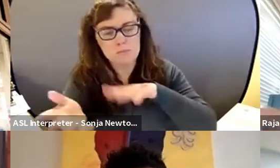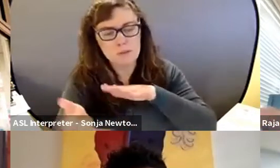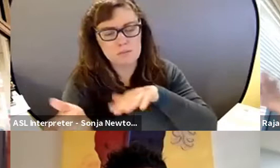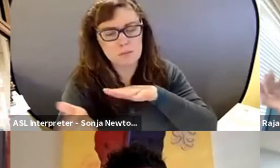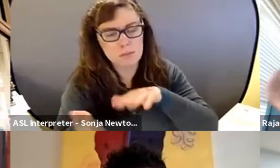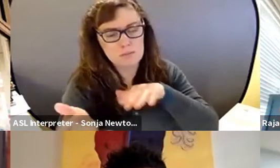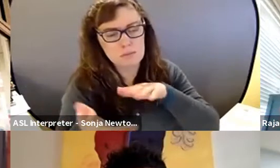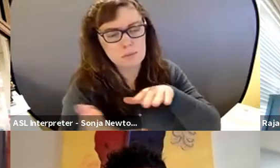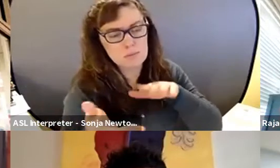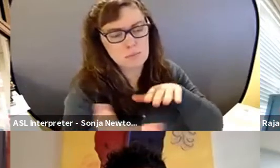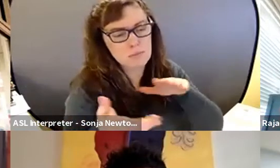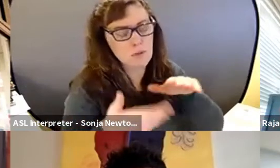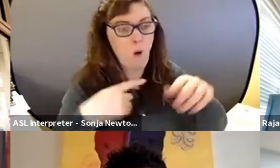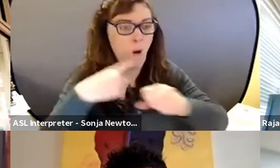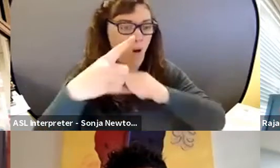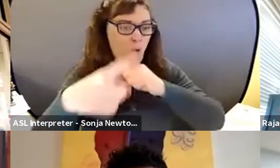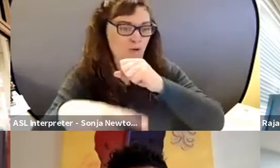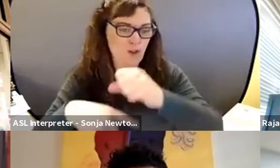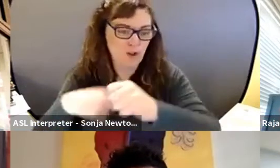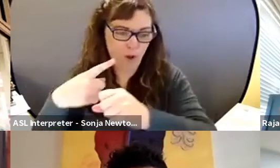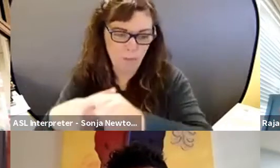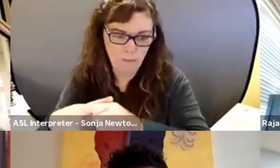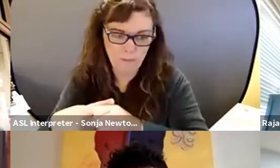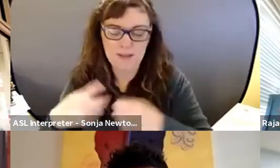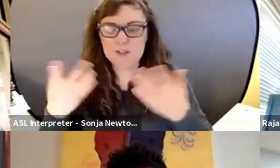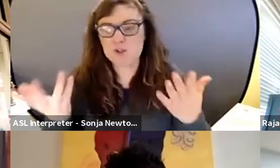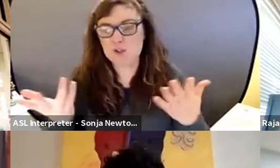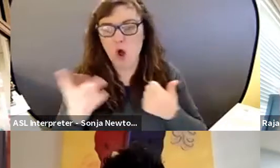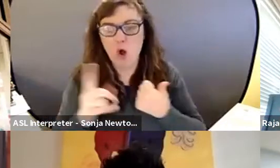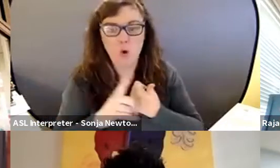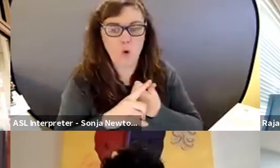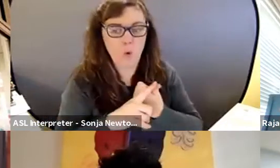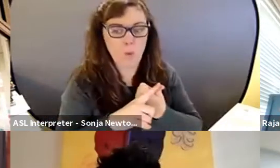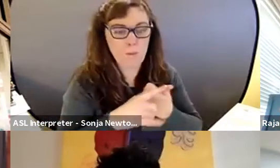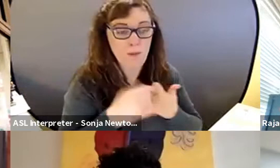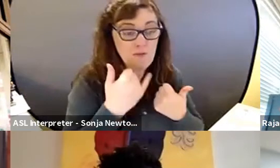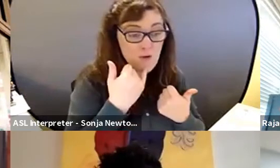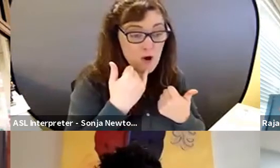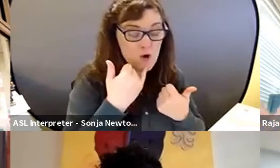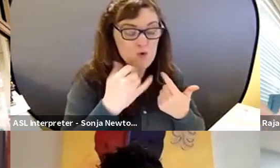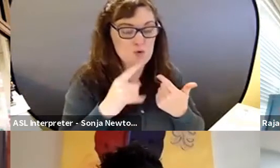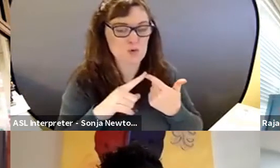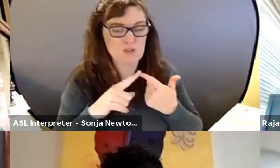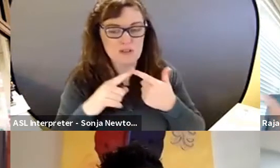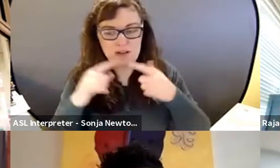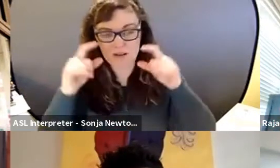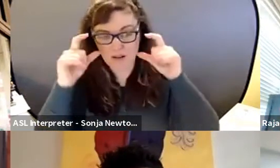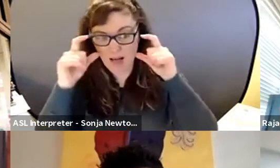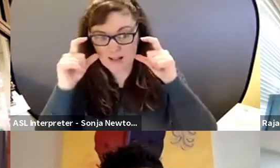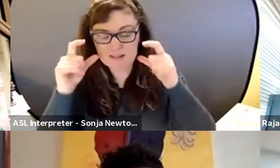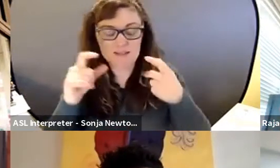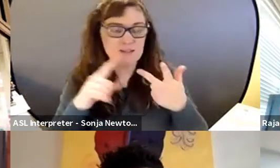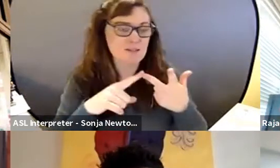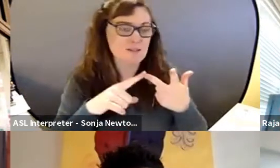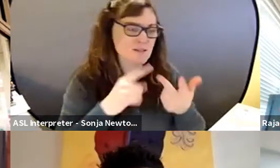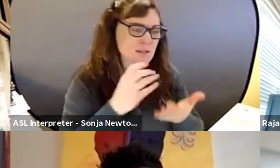distributed across the globe. So it could be anything from a phone, pair of glasses, cups, etc.